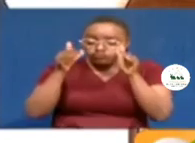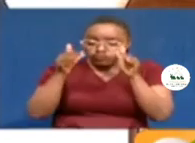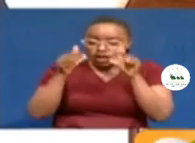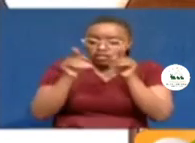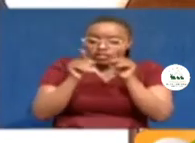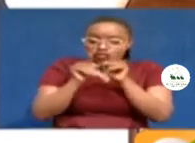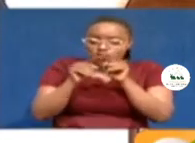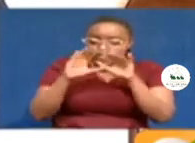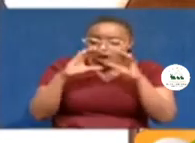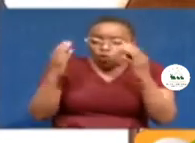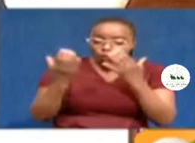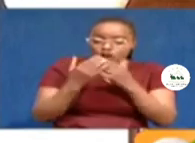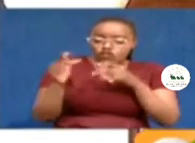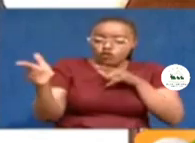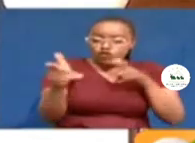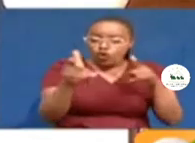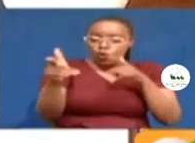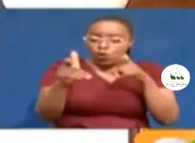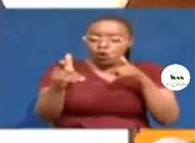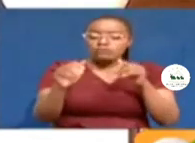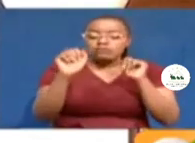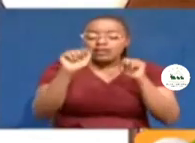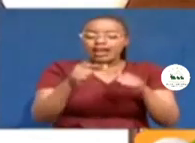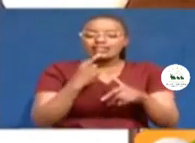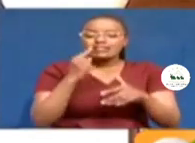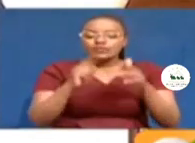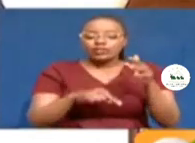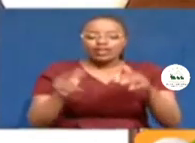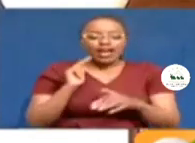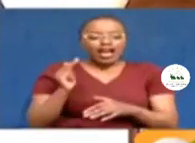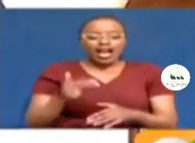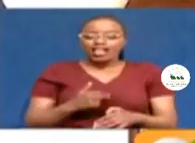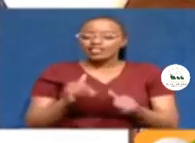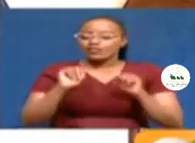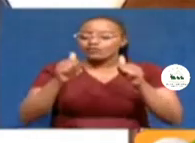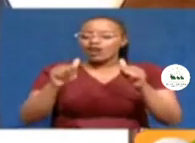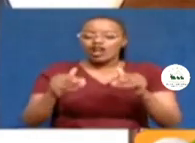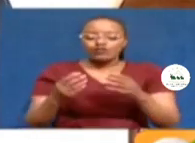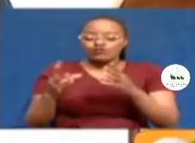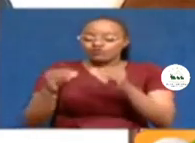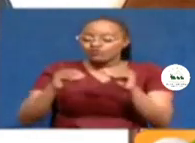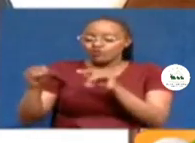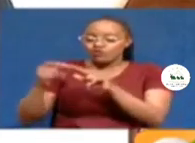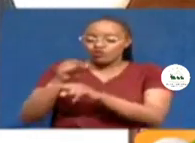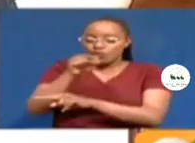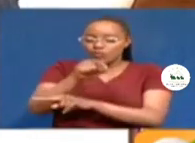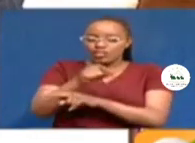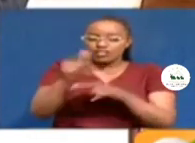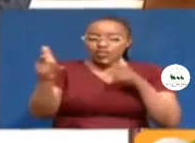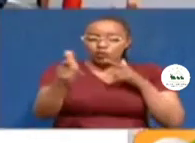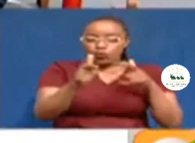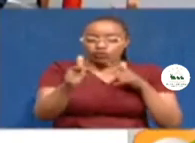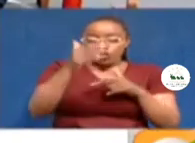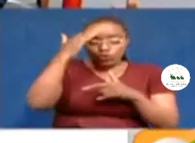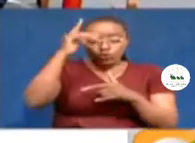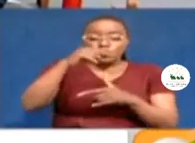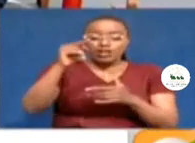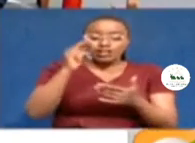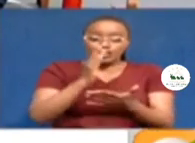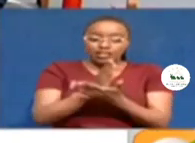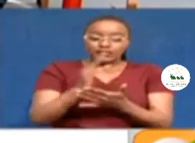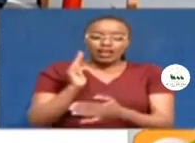a whirlpool from which I dare say we have never recovered. Prof, you know, you're so right. We are